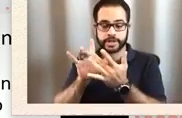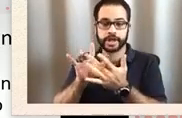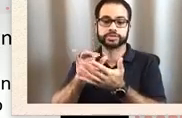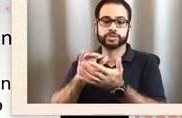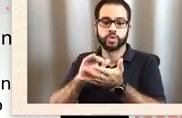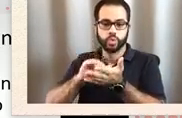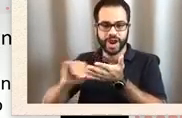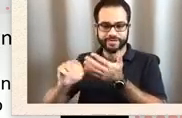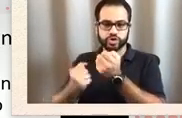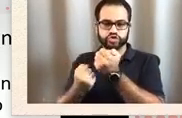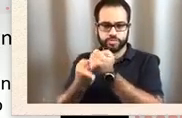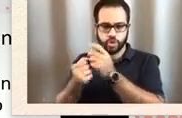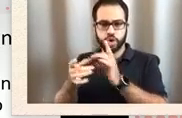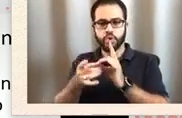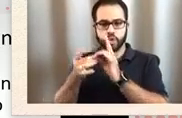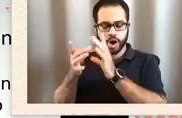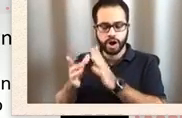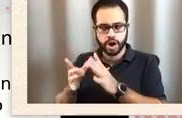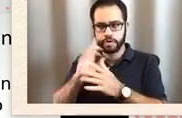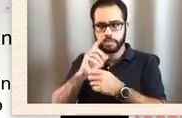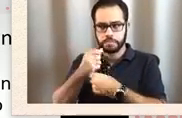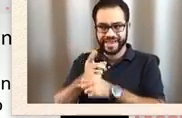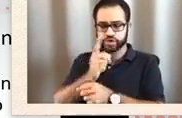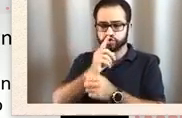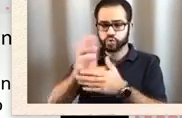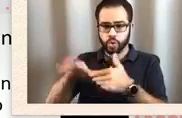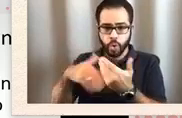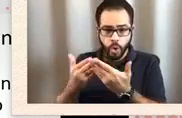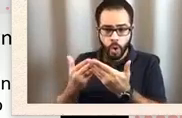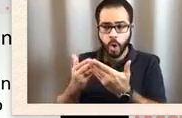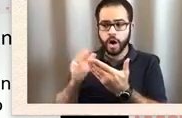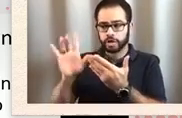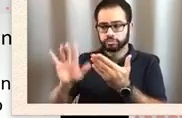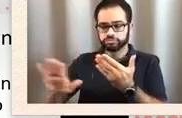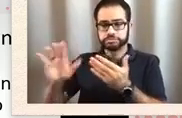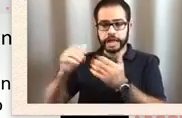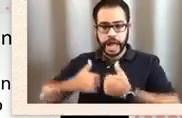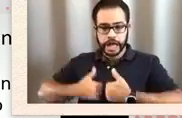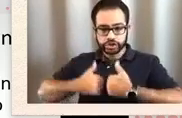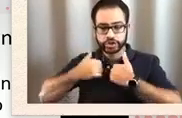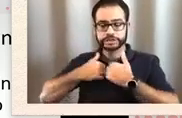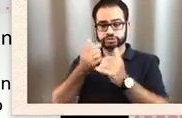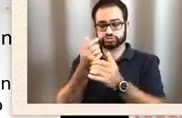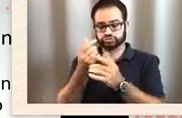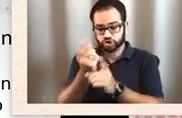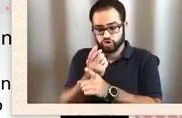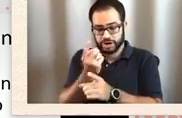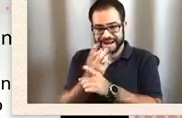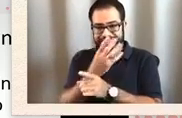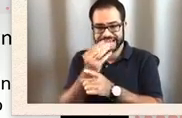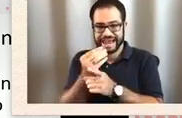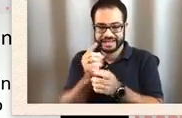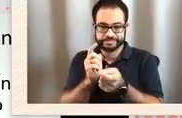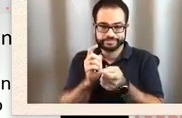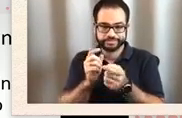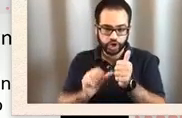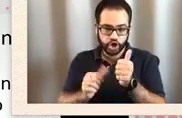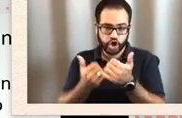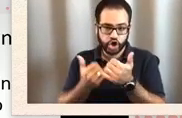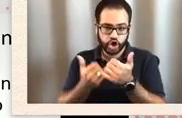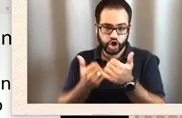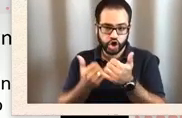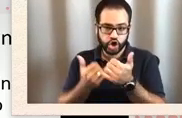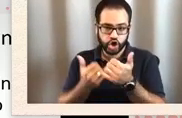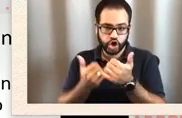and ensure that all of the addresses are correct and updated in your APD iConnect record.